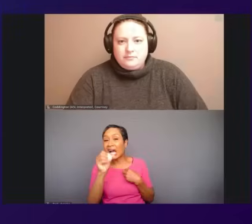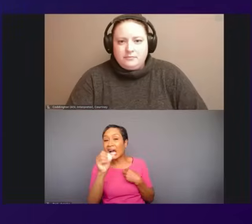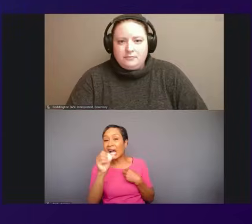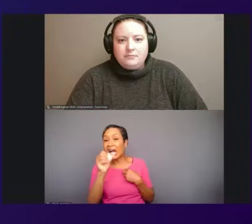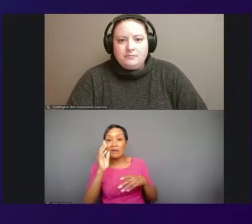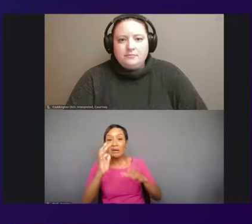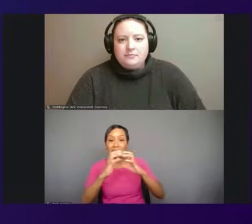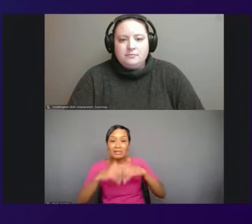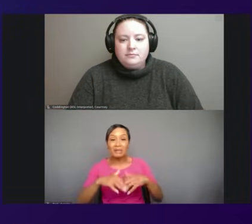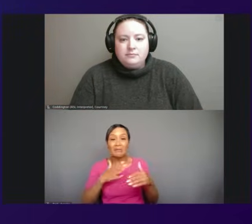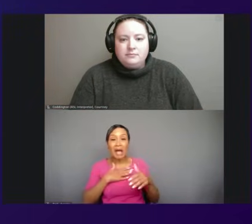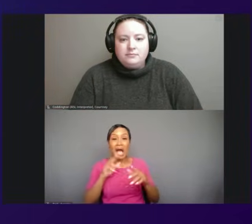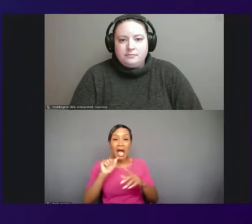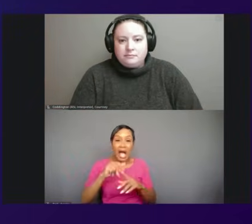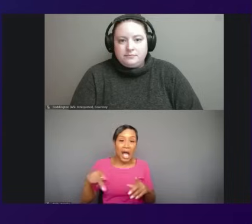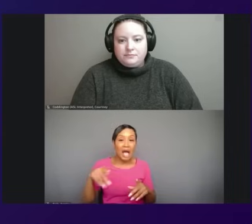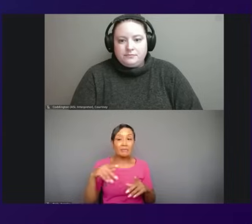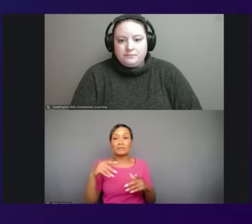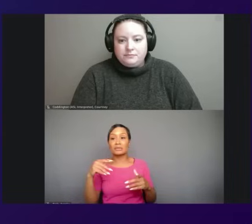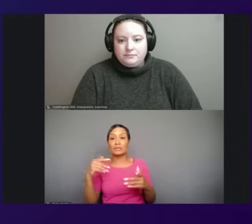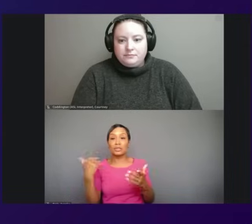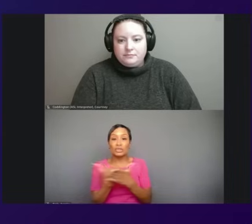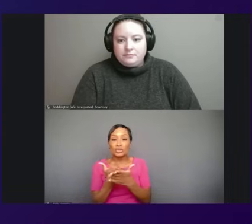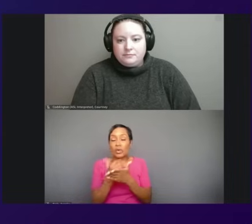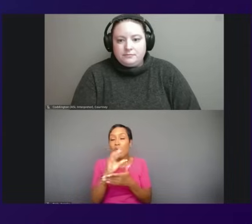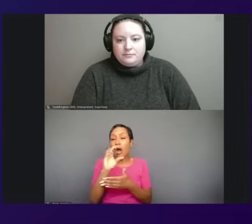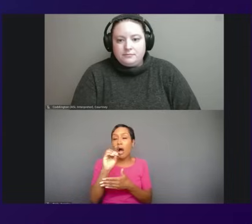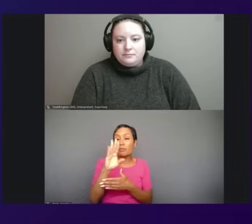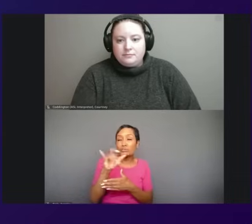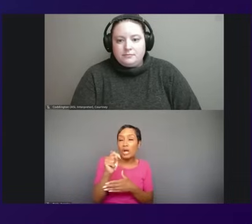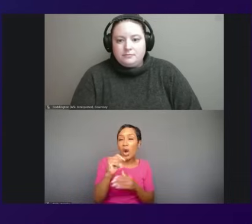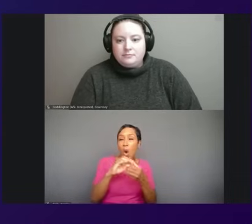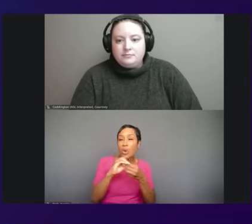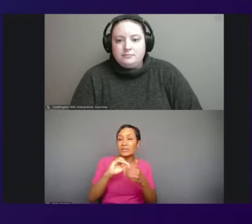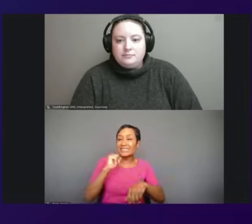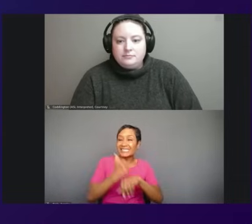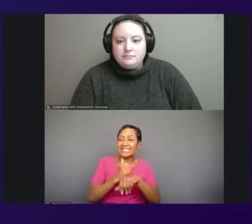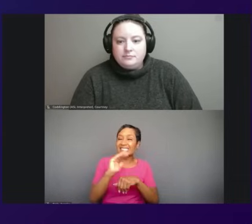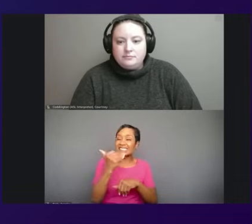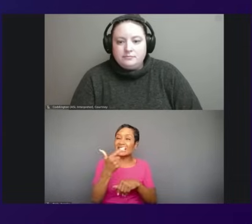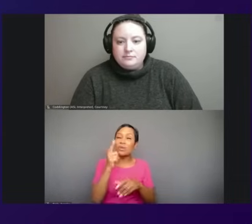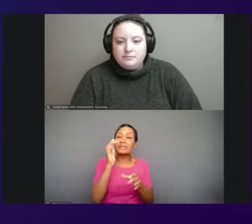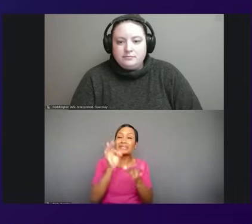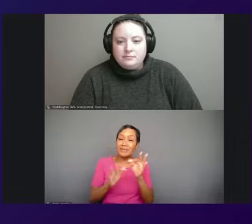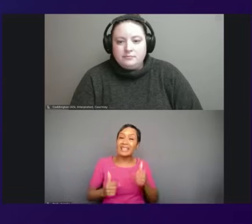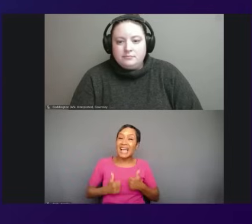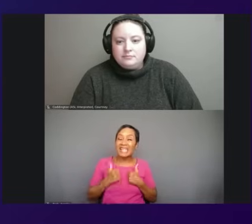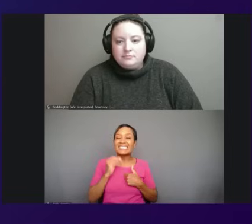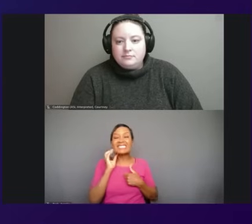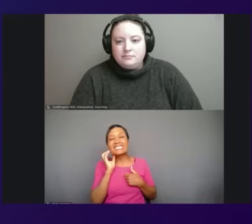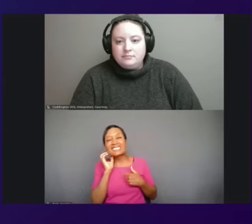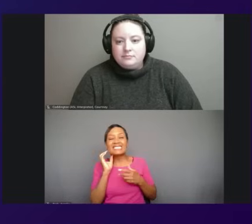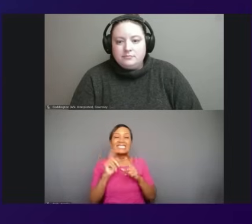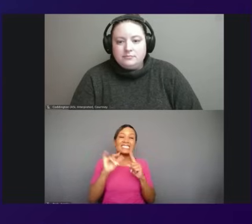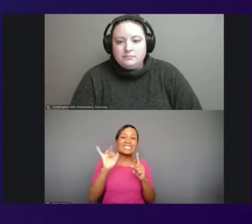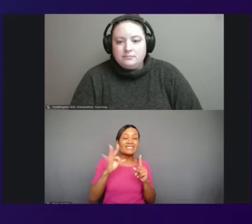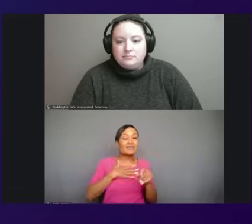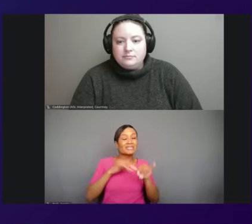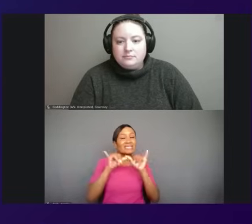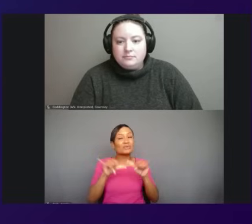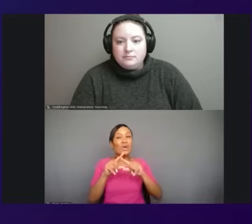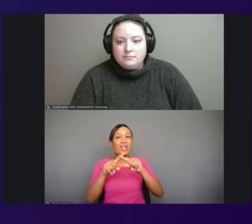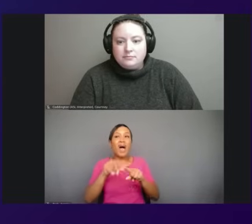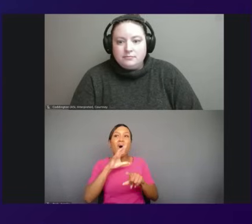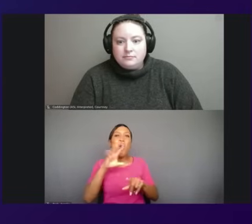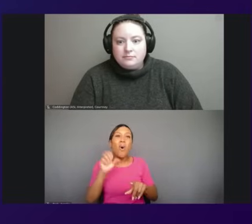right? Or here's this new object ownership setting that seems like it would simplify my life, but what if my system relies on some of those